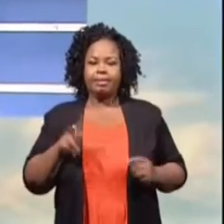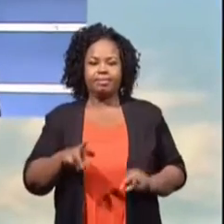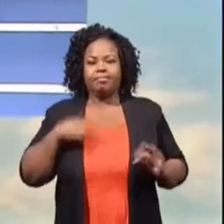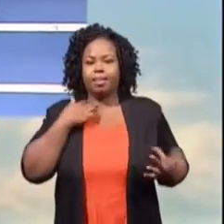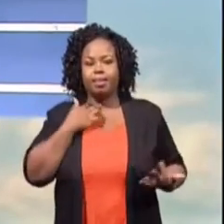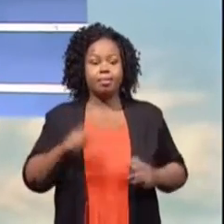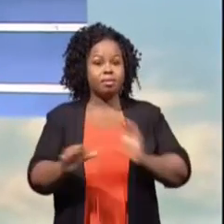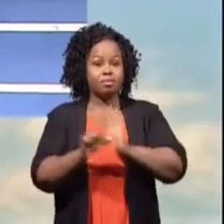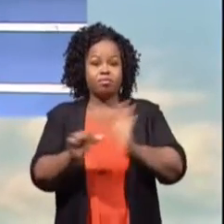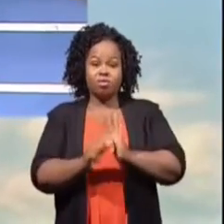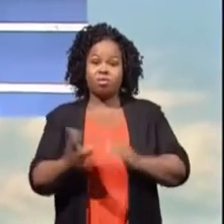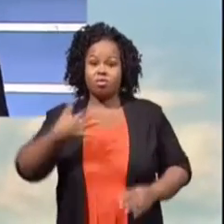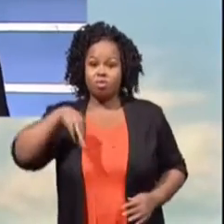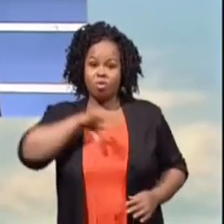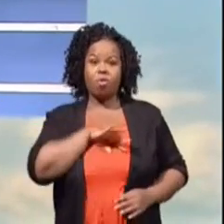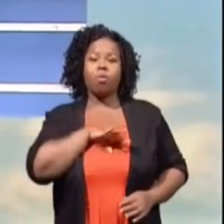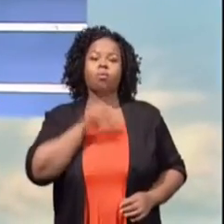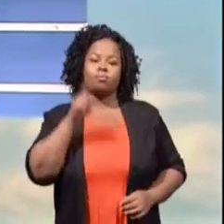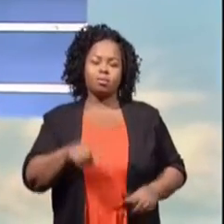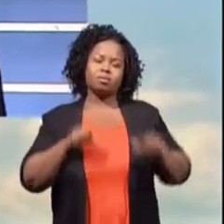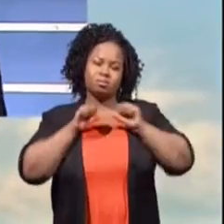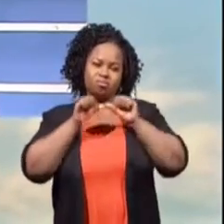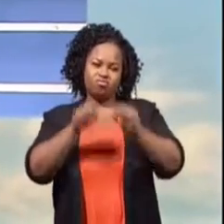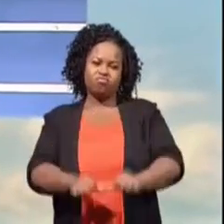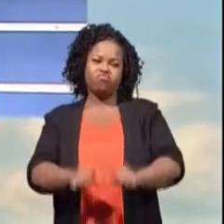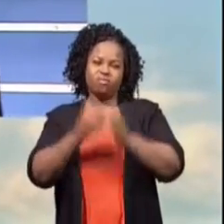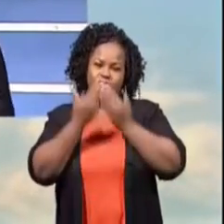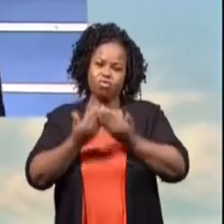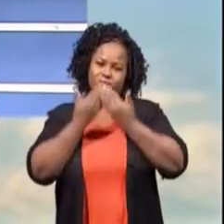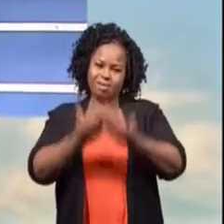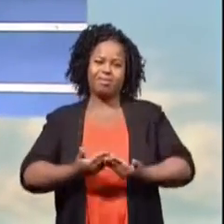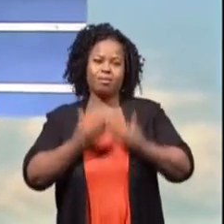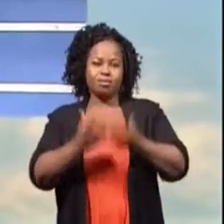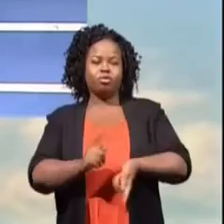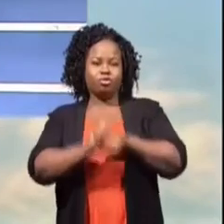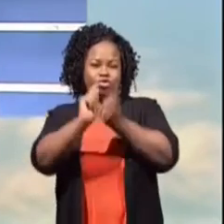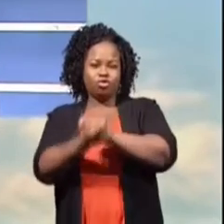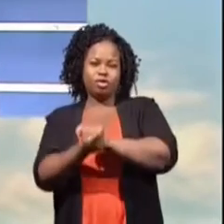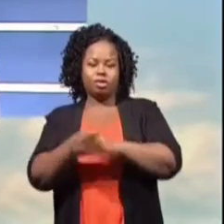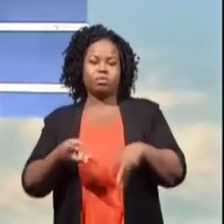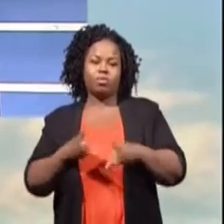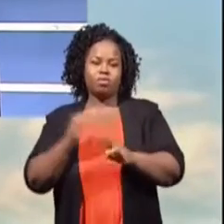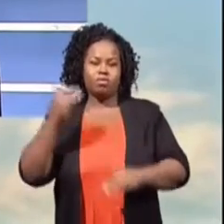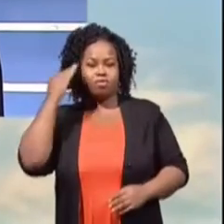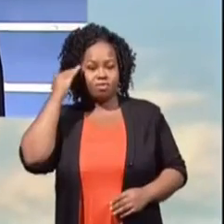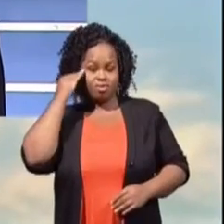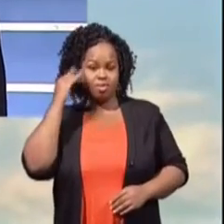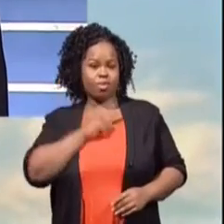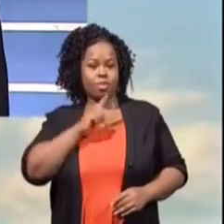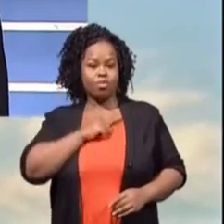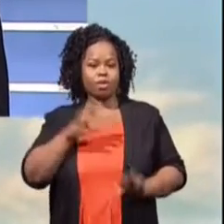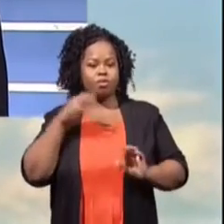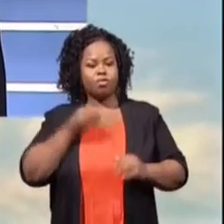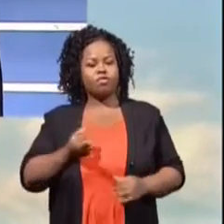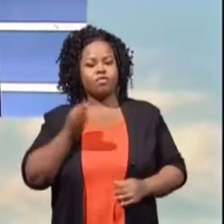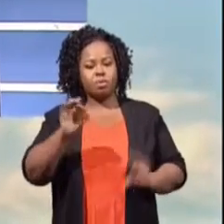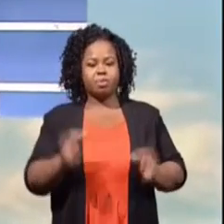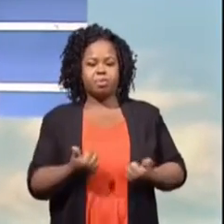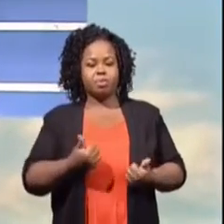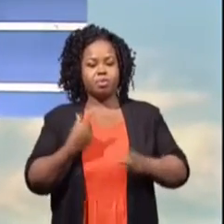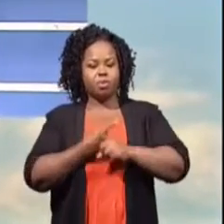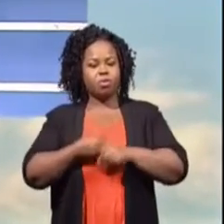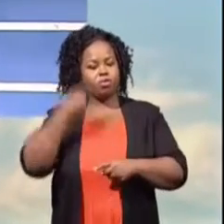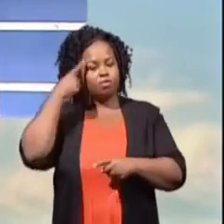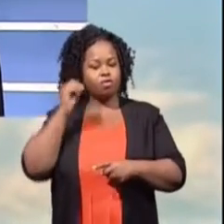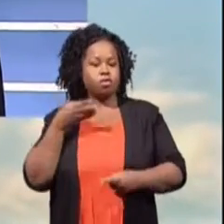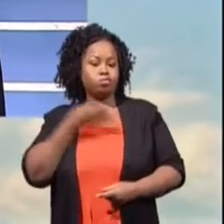ubana sonke si qhubeke sifunde sitshintsha indlela le siqinga ngayo soba because ba legavela hlasabe sobabini ke sama